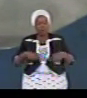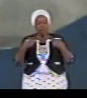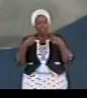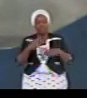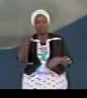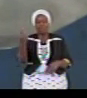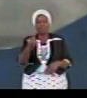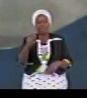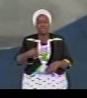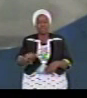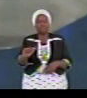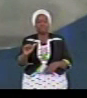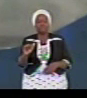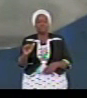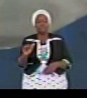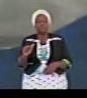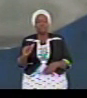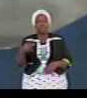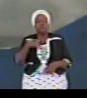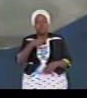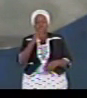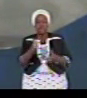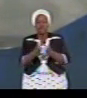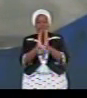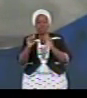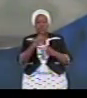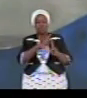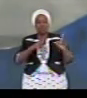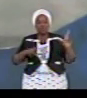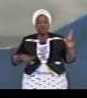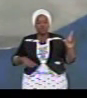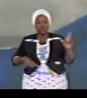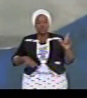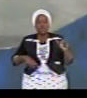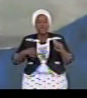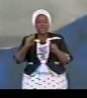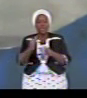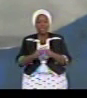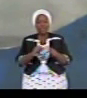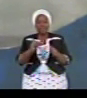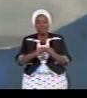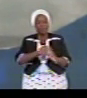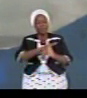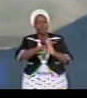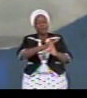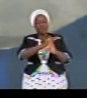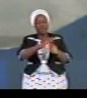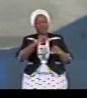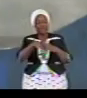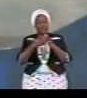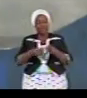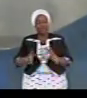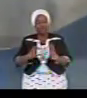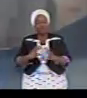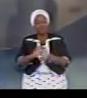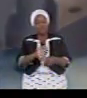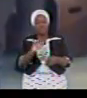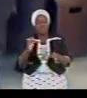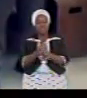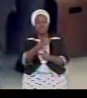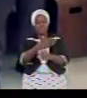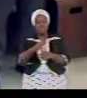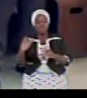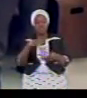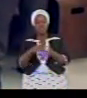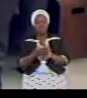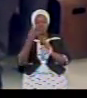eternal. We're asking, Lord, every barrier in the way you clear up in Jesus'